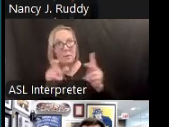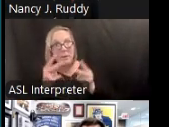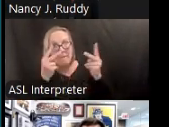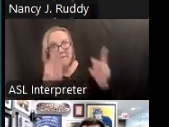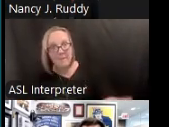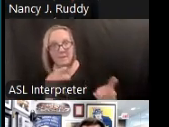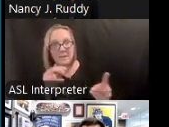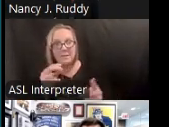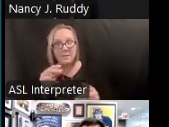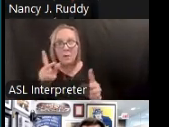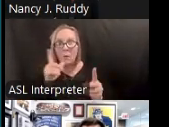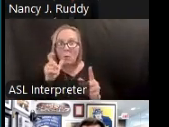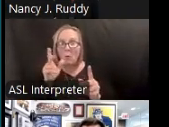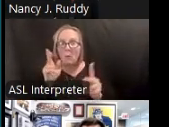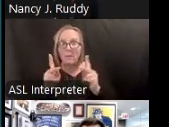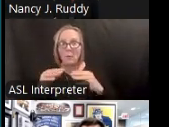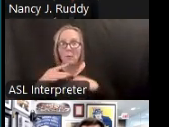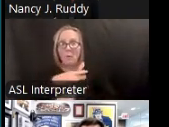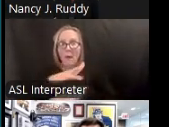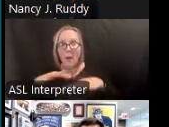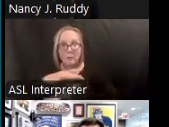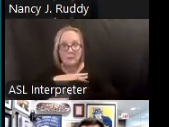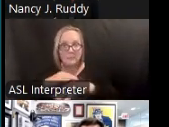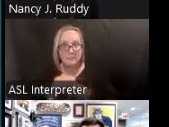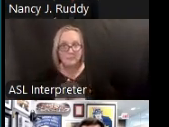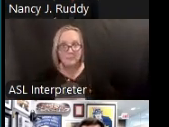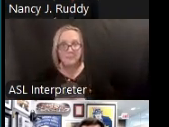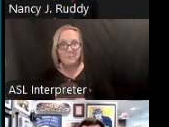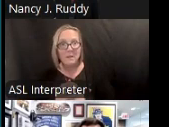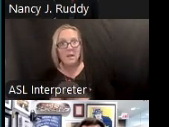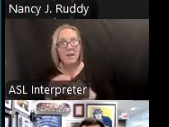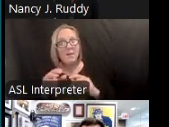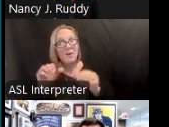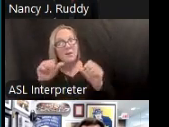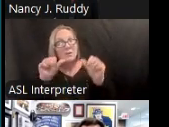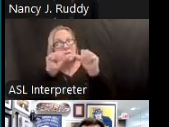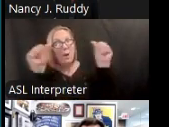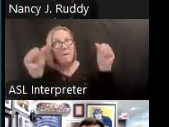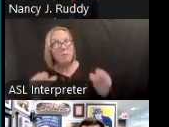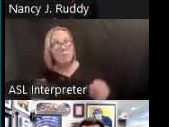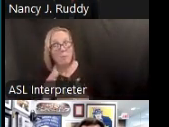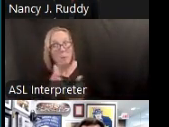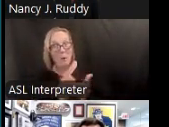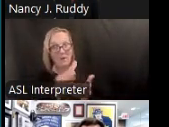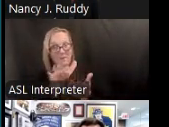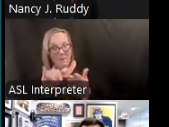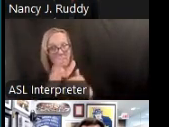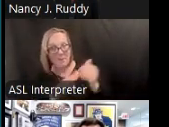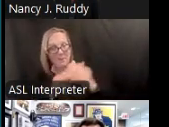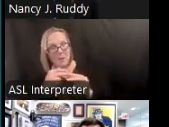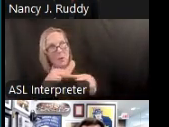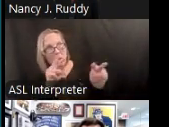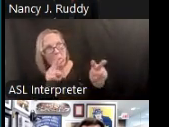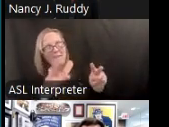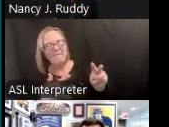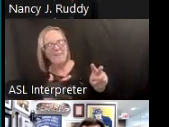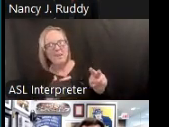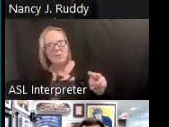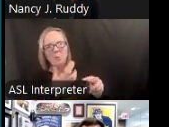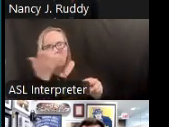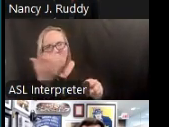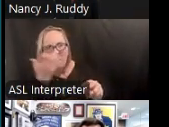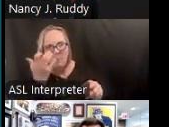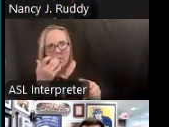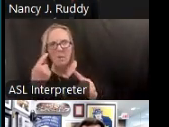even enter the building. The sculptural form of the building creates a warm gesture while also reducing the perceived mass of